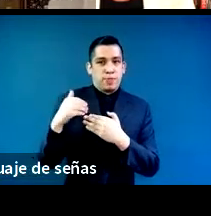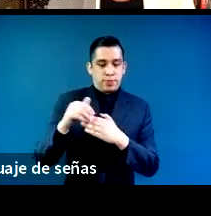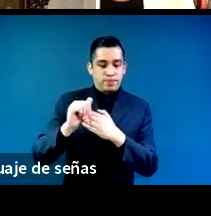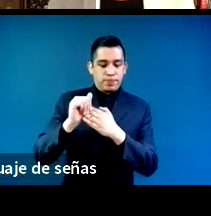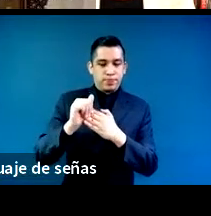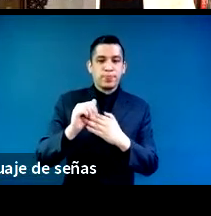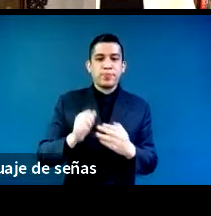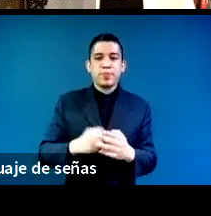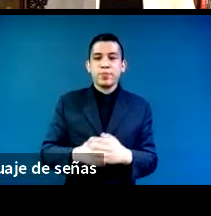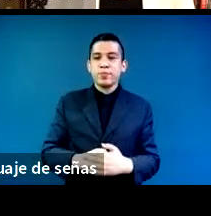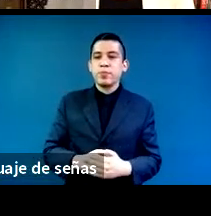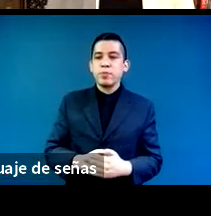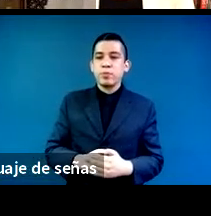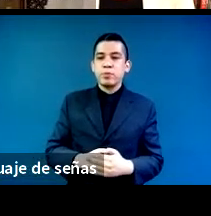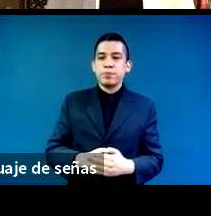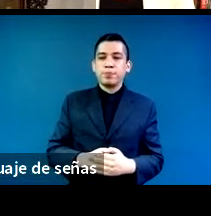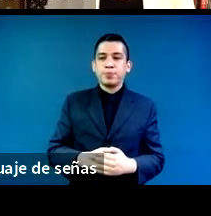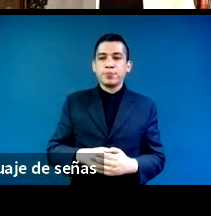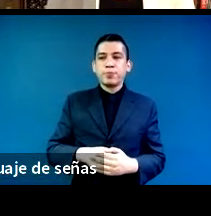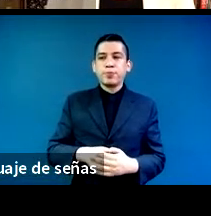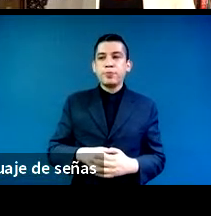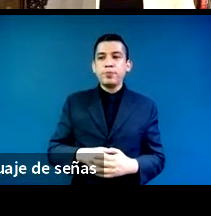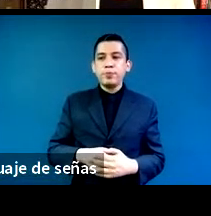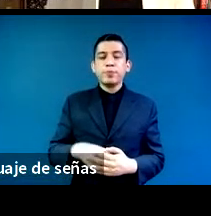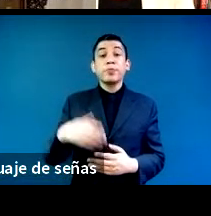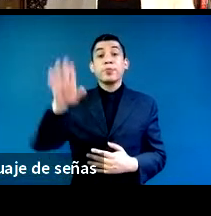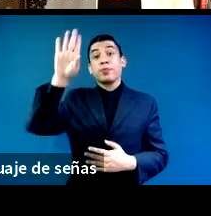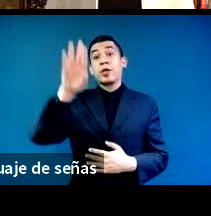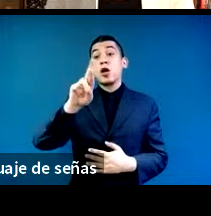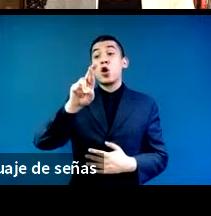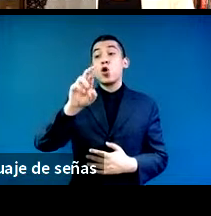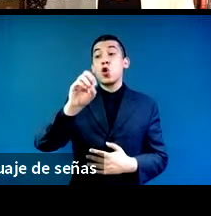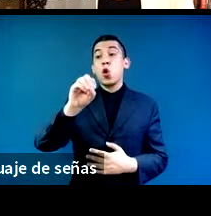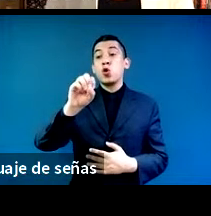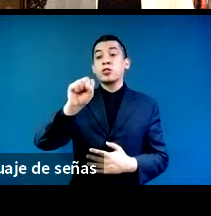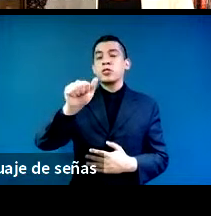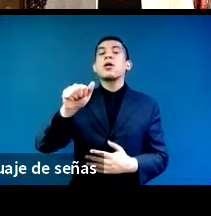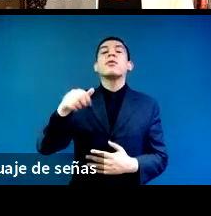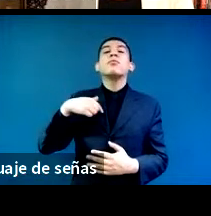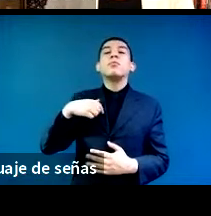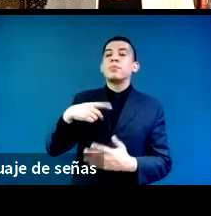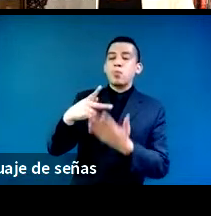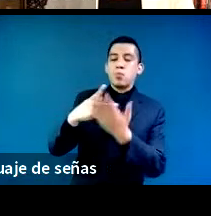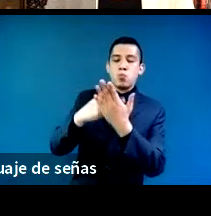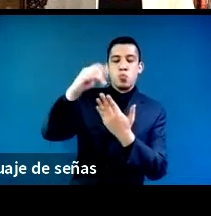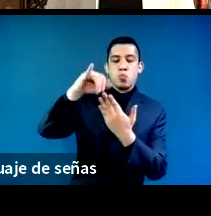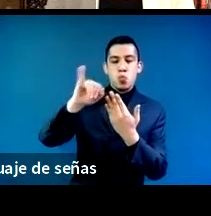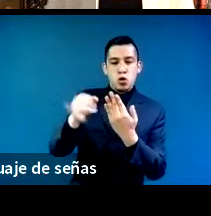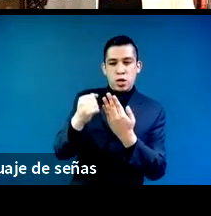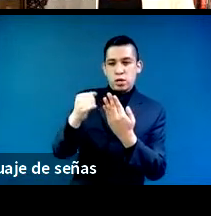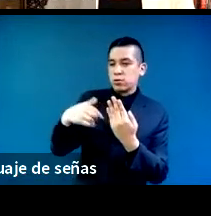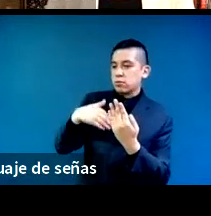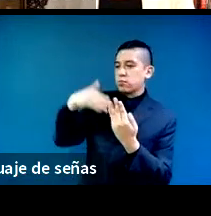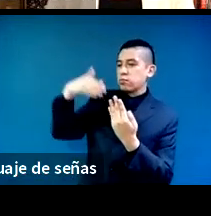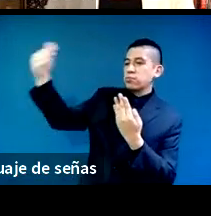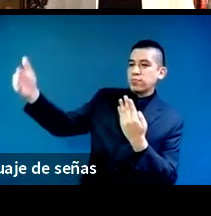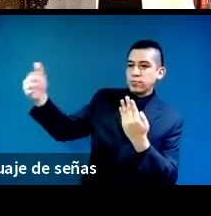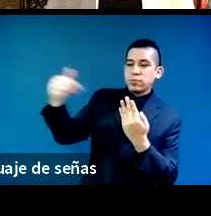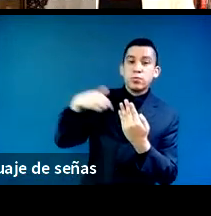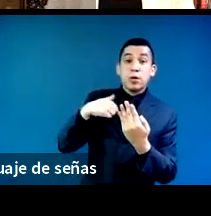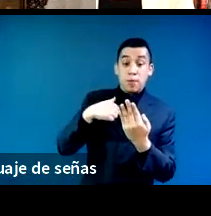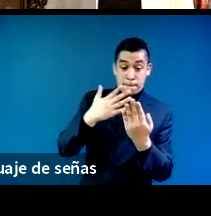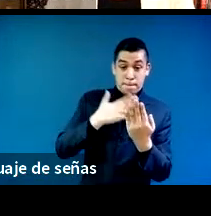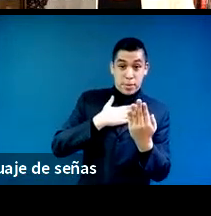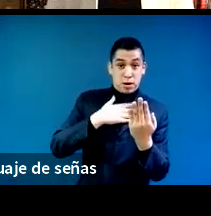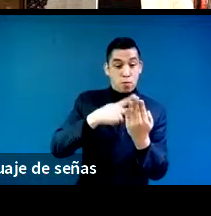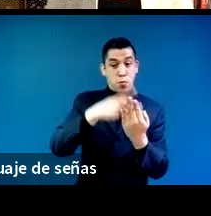the Equality Project is we look at content, we look at what is happening on TV, radio, and online, and we try and